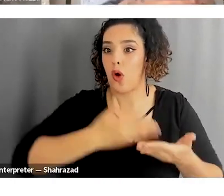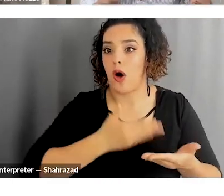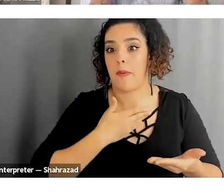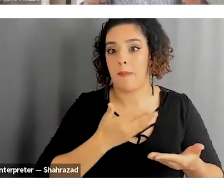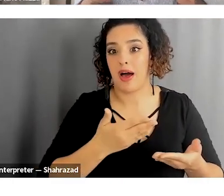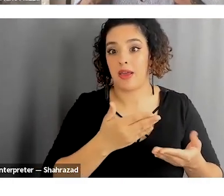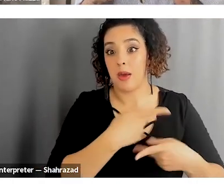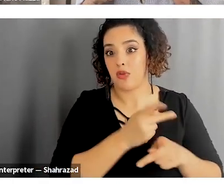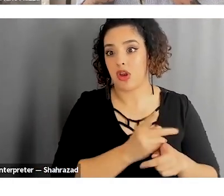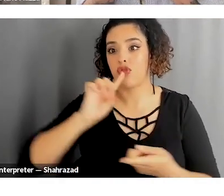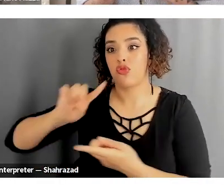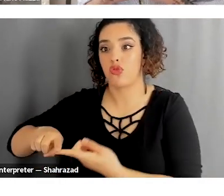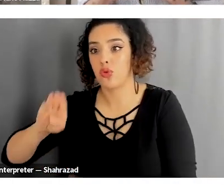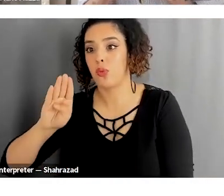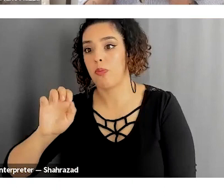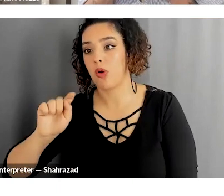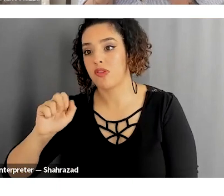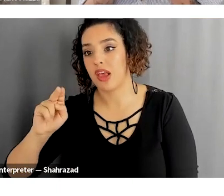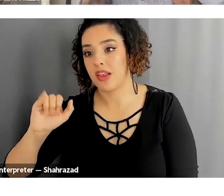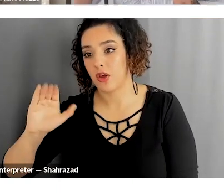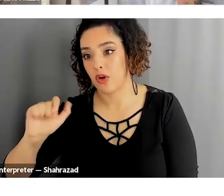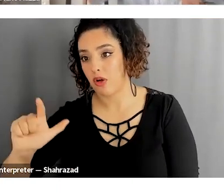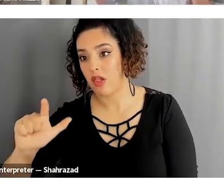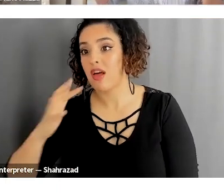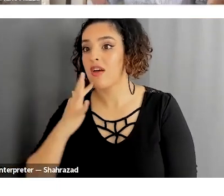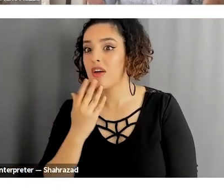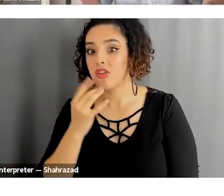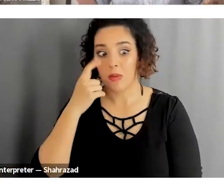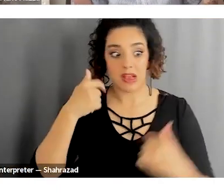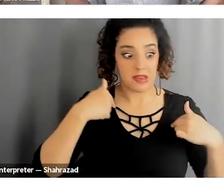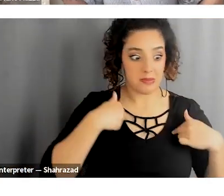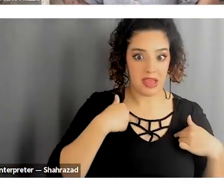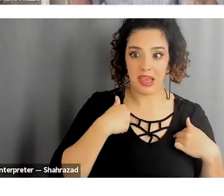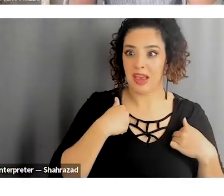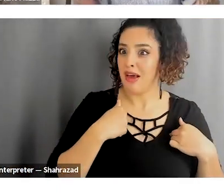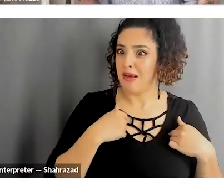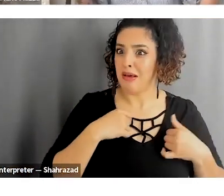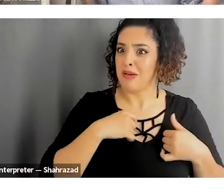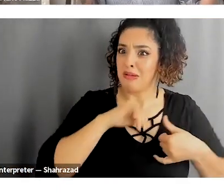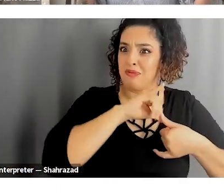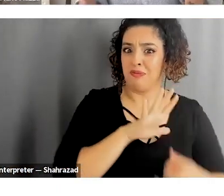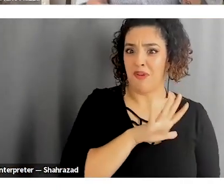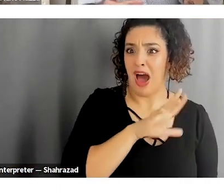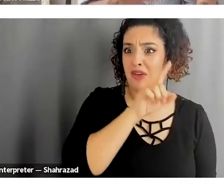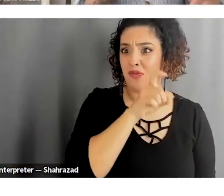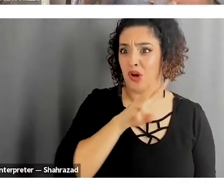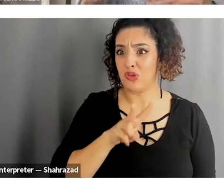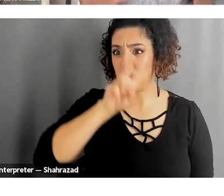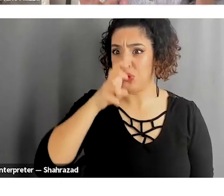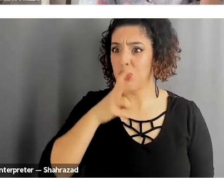Botanical Colors because it's crazy for me to be doing it as a tiny 5'2" human by myself. That's nuts. So it's